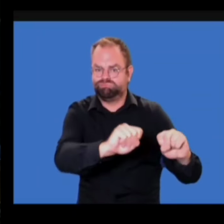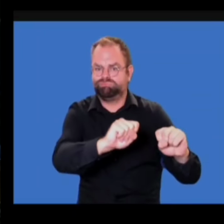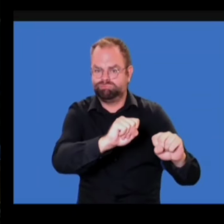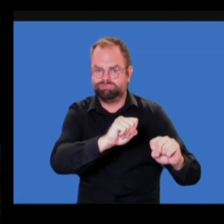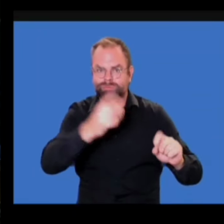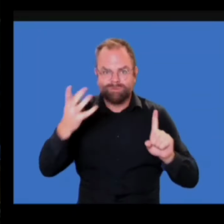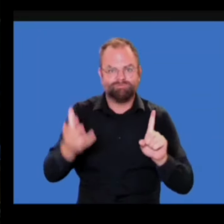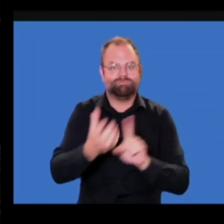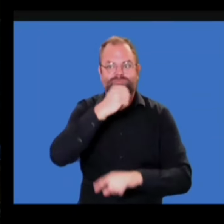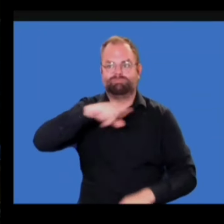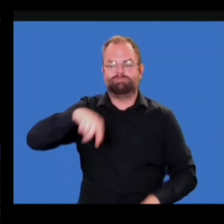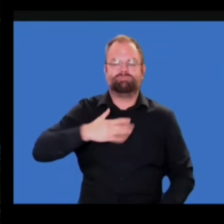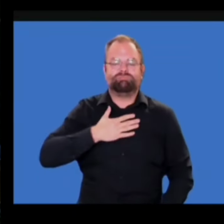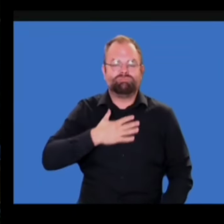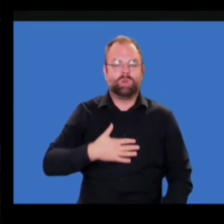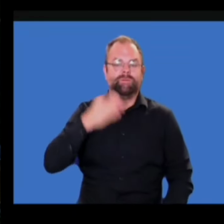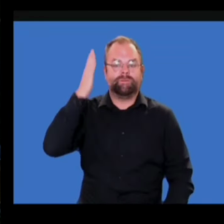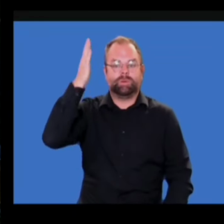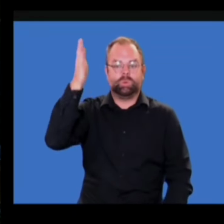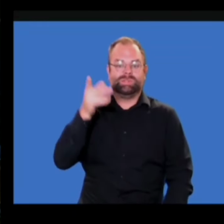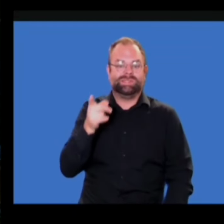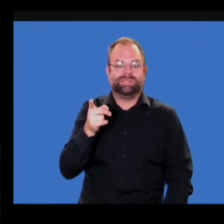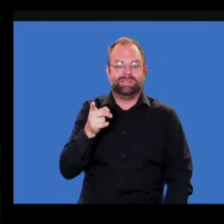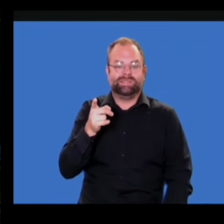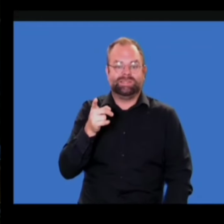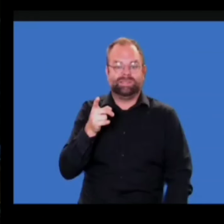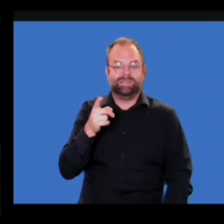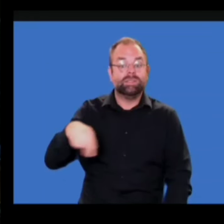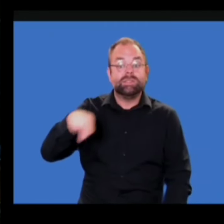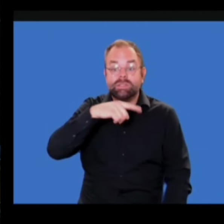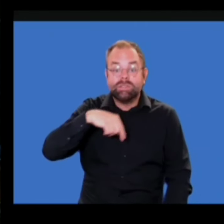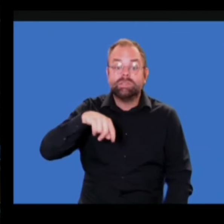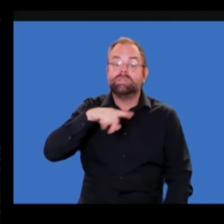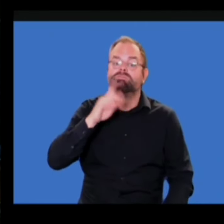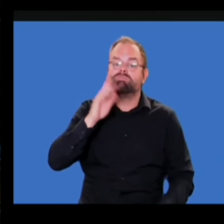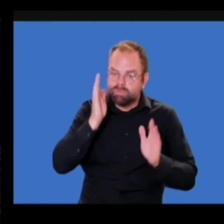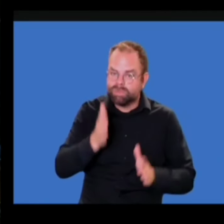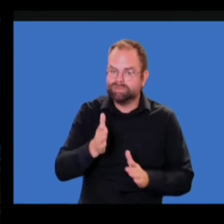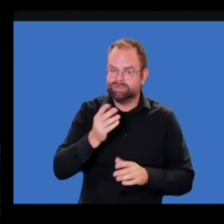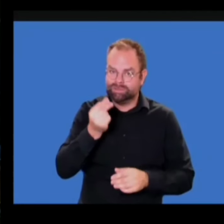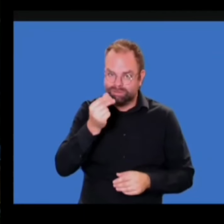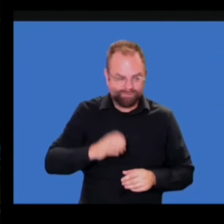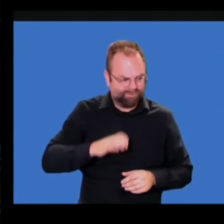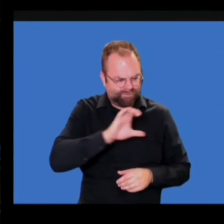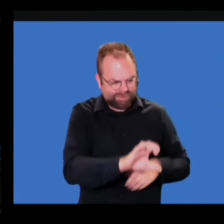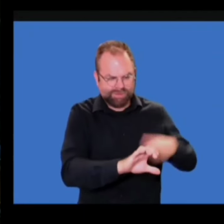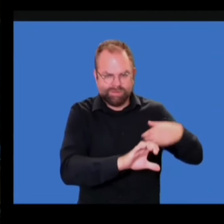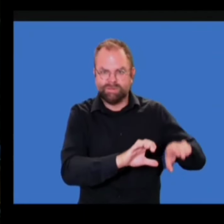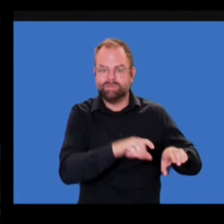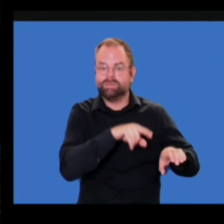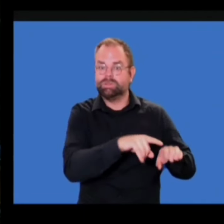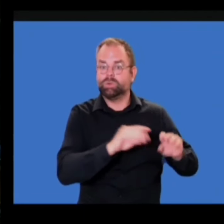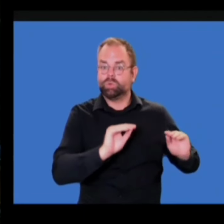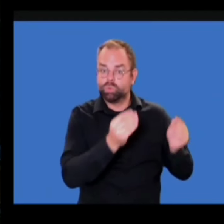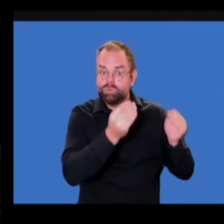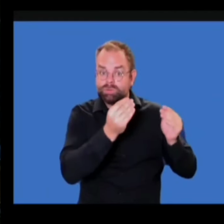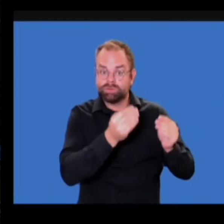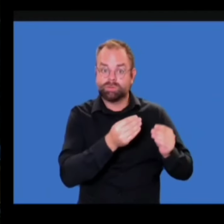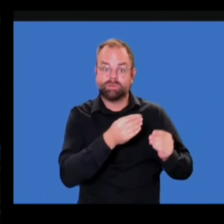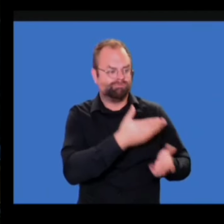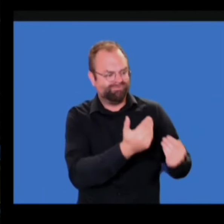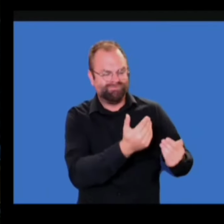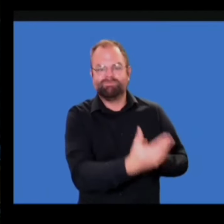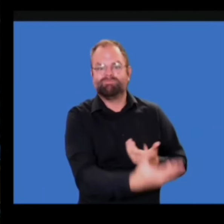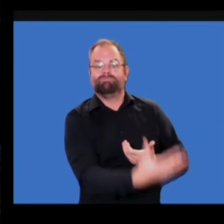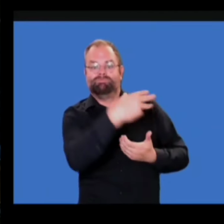the meaningful pathway for youth engagement in shaping a more just, inclusive, and peaceful world.